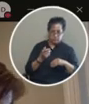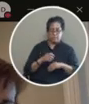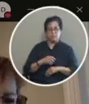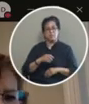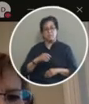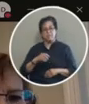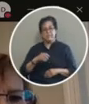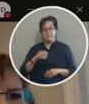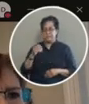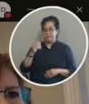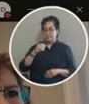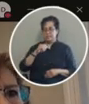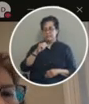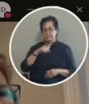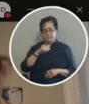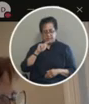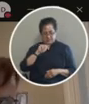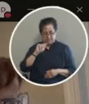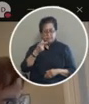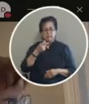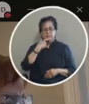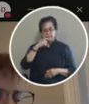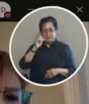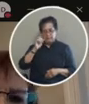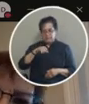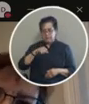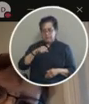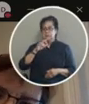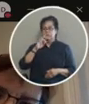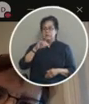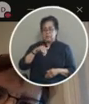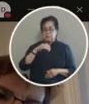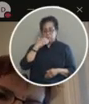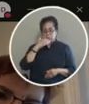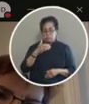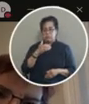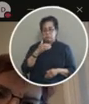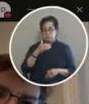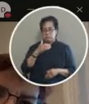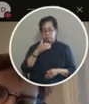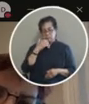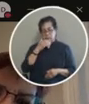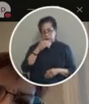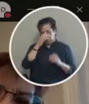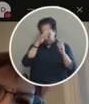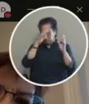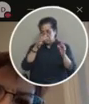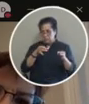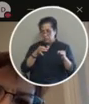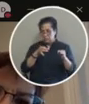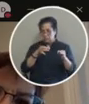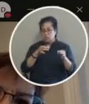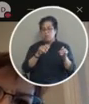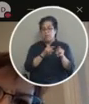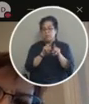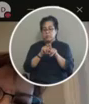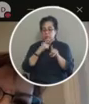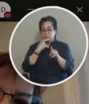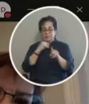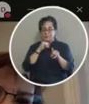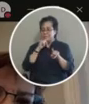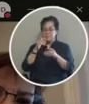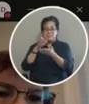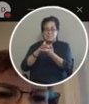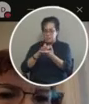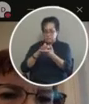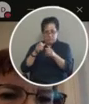Yes. Absolutely. Absolutely. Okay. And that's why we said that was a good move, and that we also said we were not